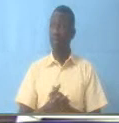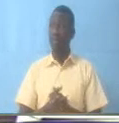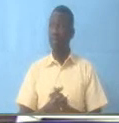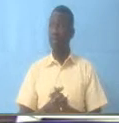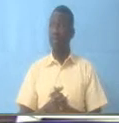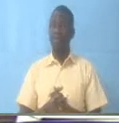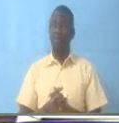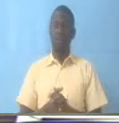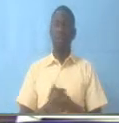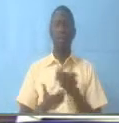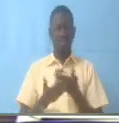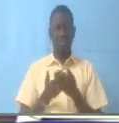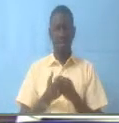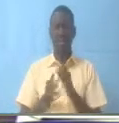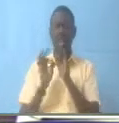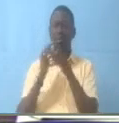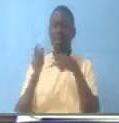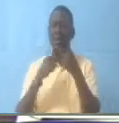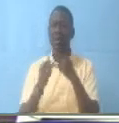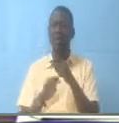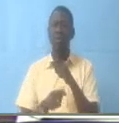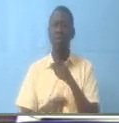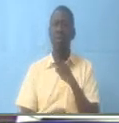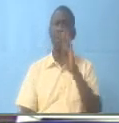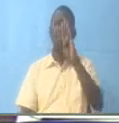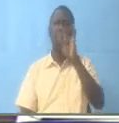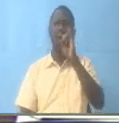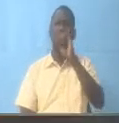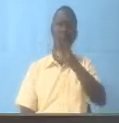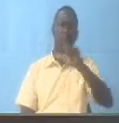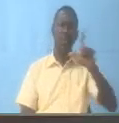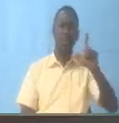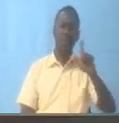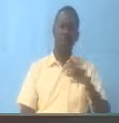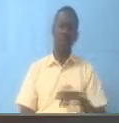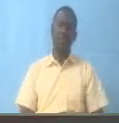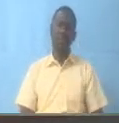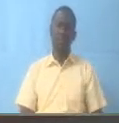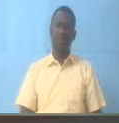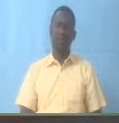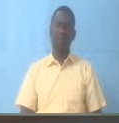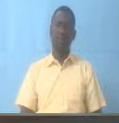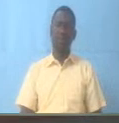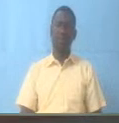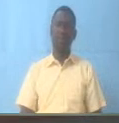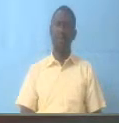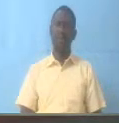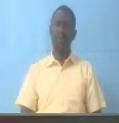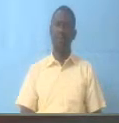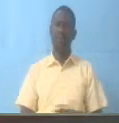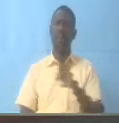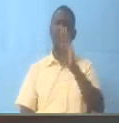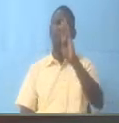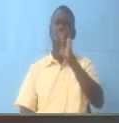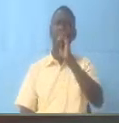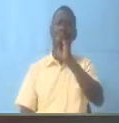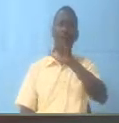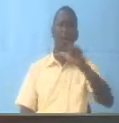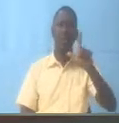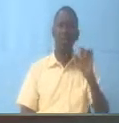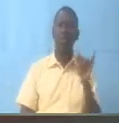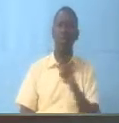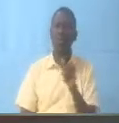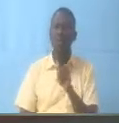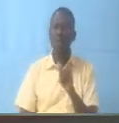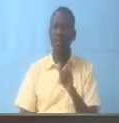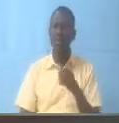Can you please tell us about that? Which one? I tabled many bills before. That's Act number 5